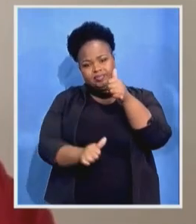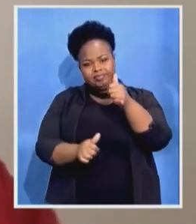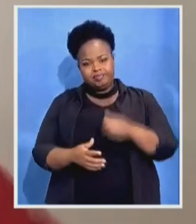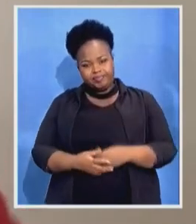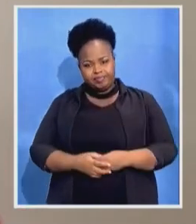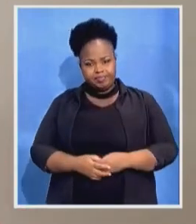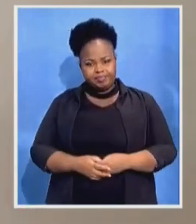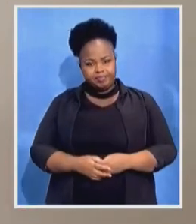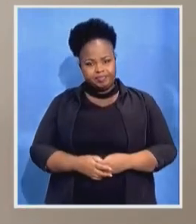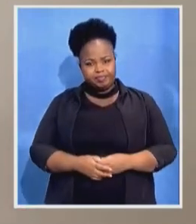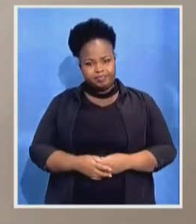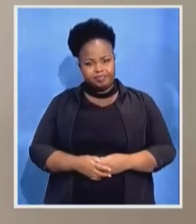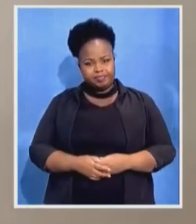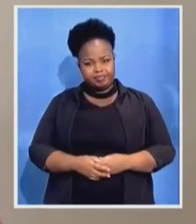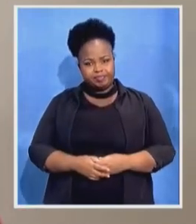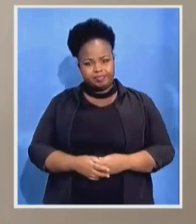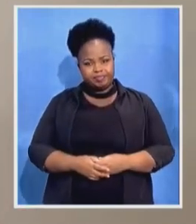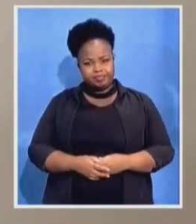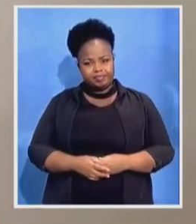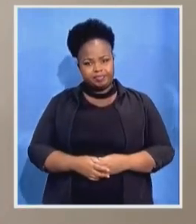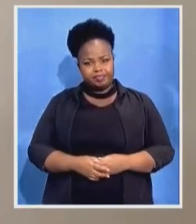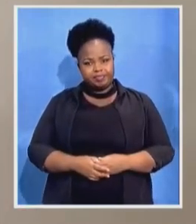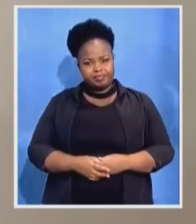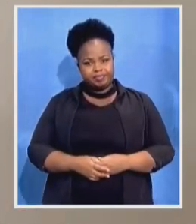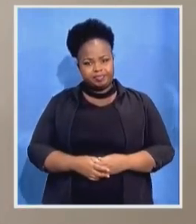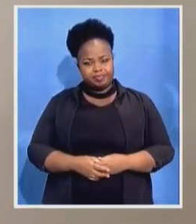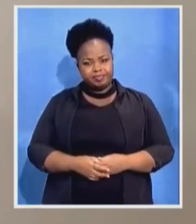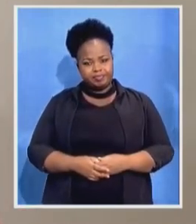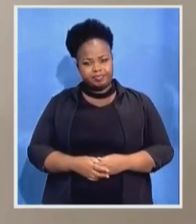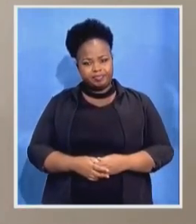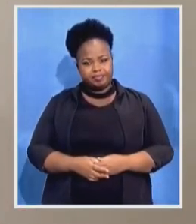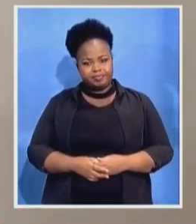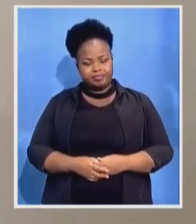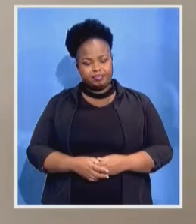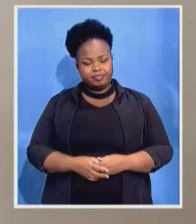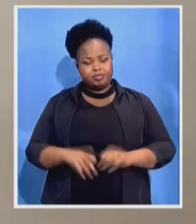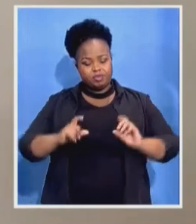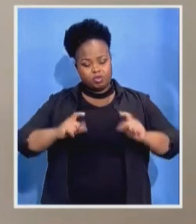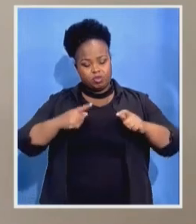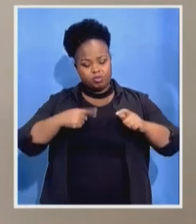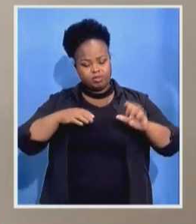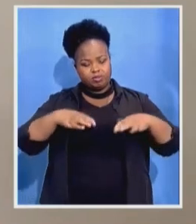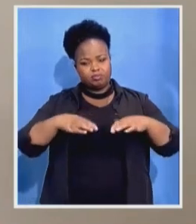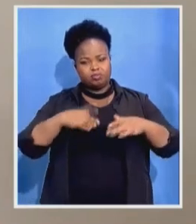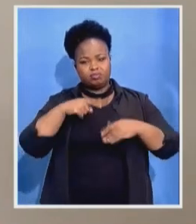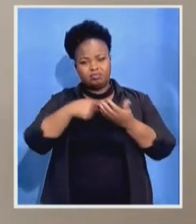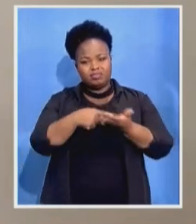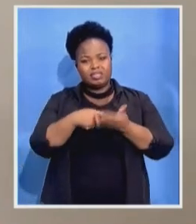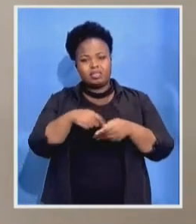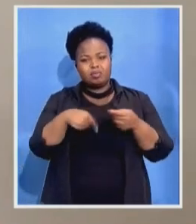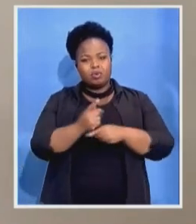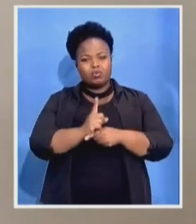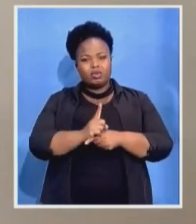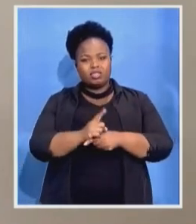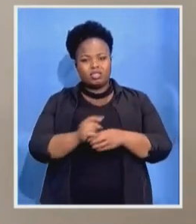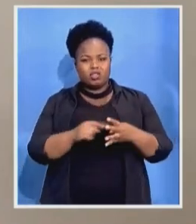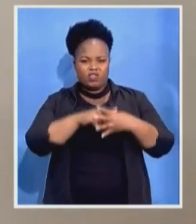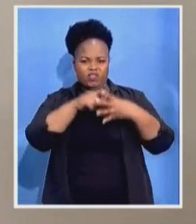The Central Committee talked about what we call the fourfold crisis facing capitalism today,